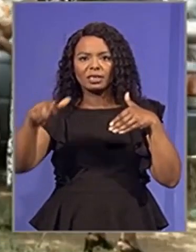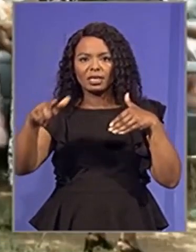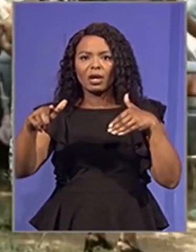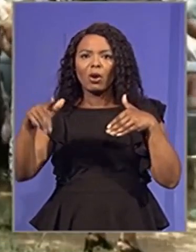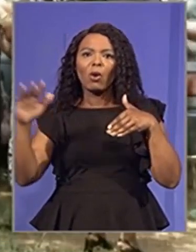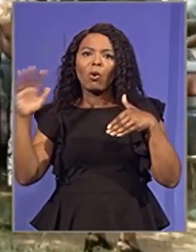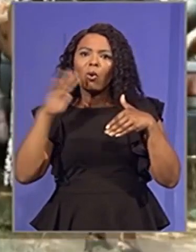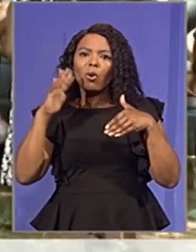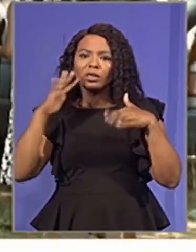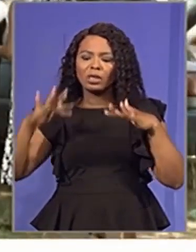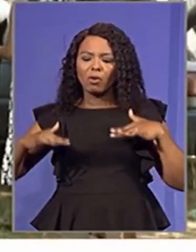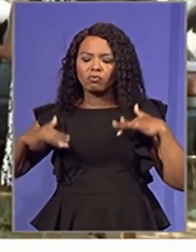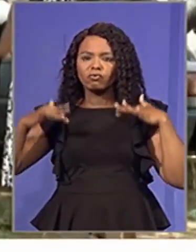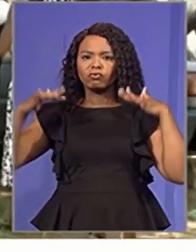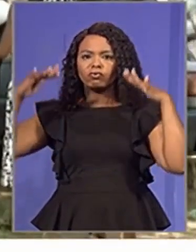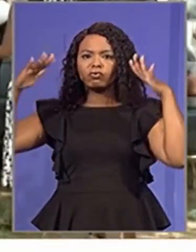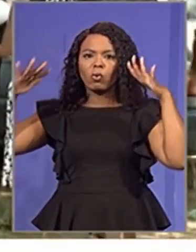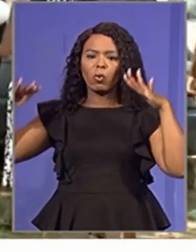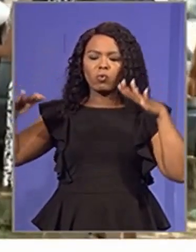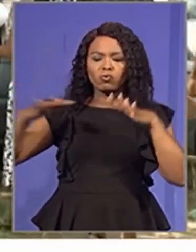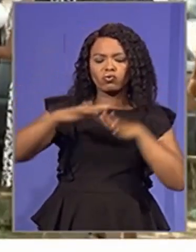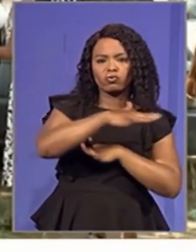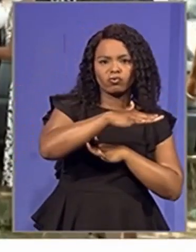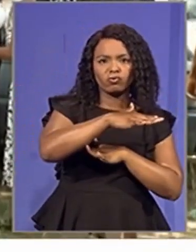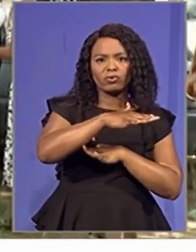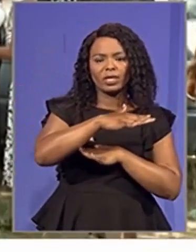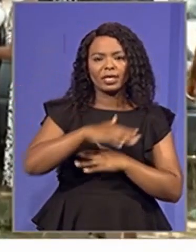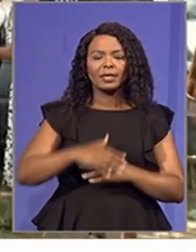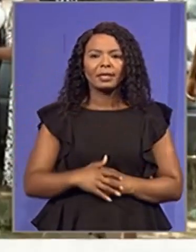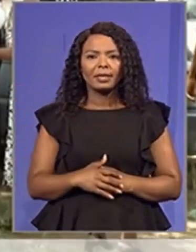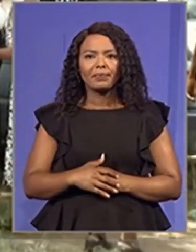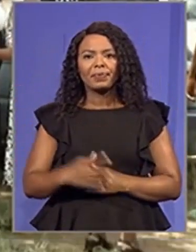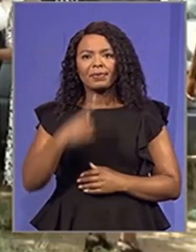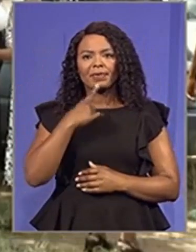se ipiletša go mmušo gore o ba fe mangwalo a maloka gore ba kgone go epa